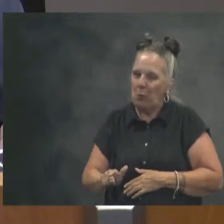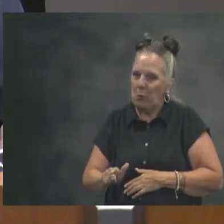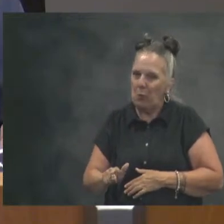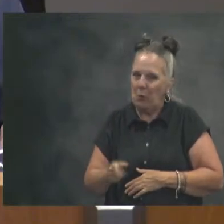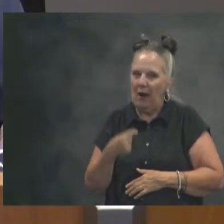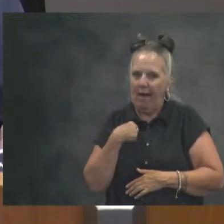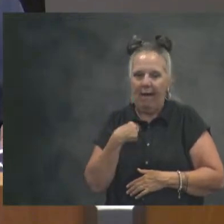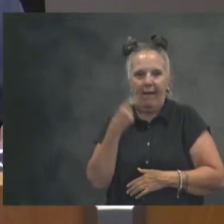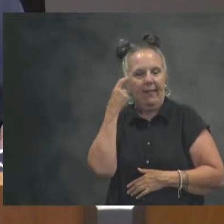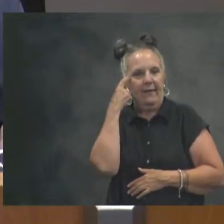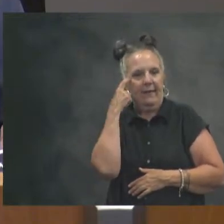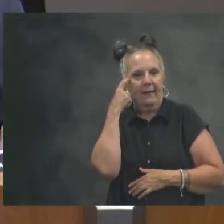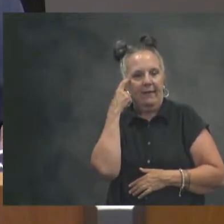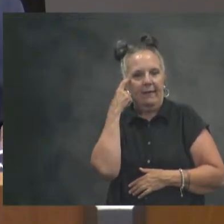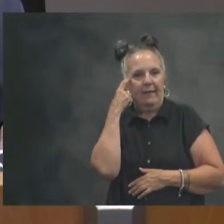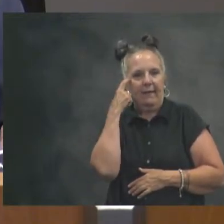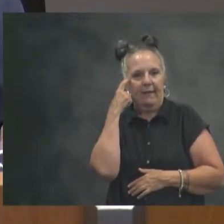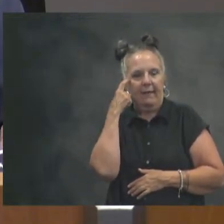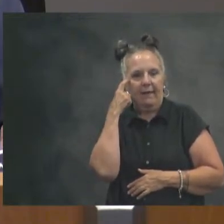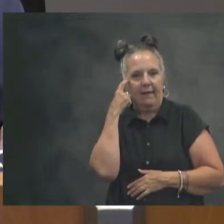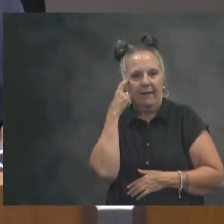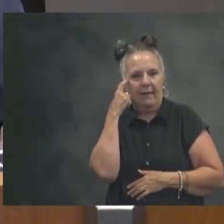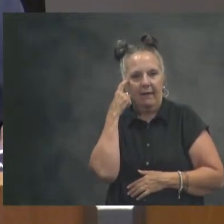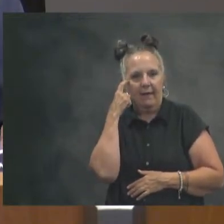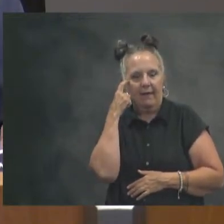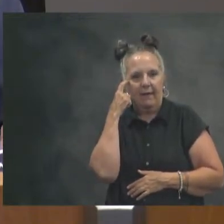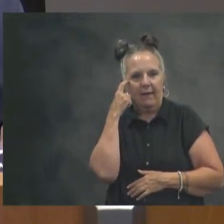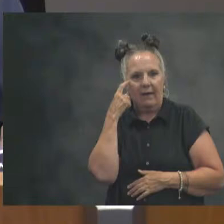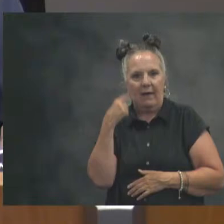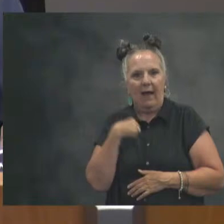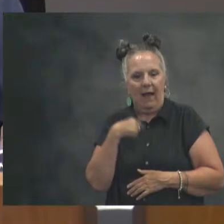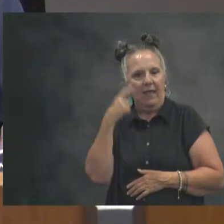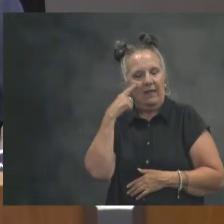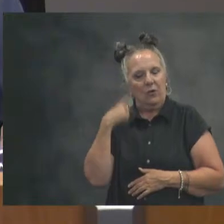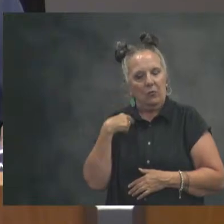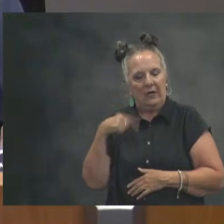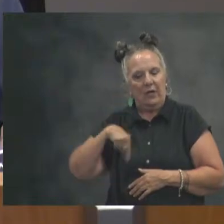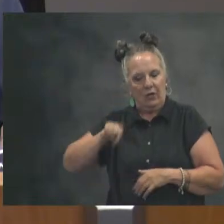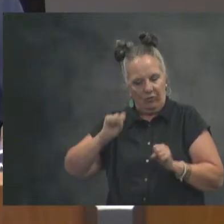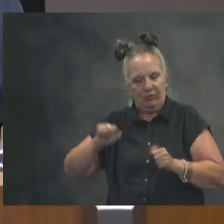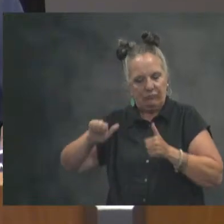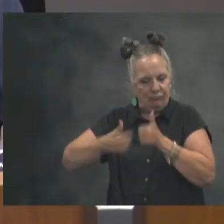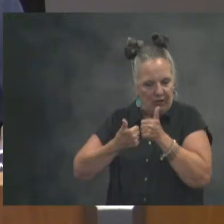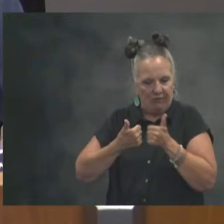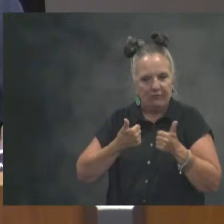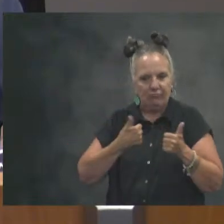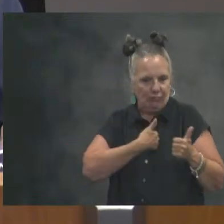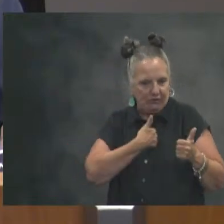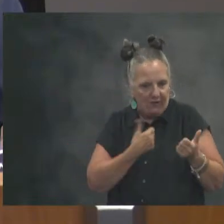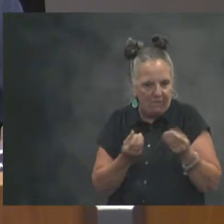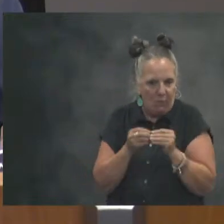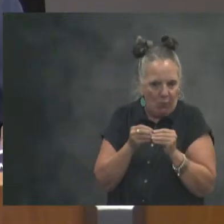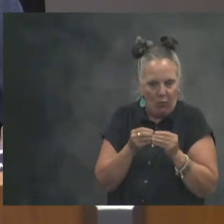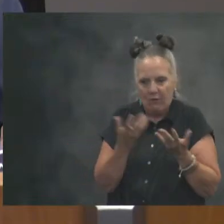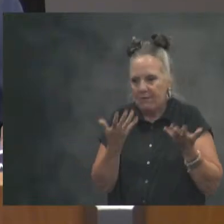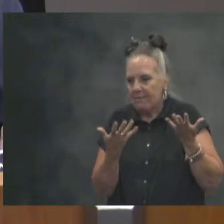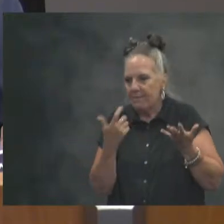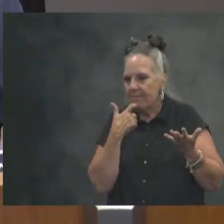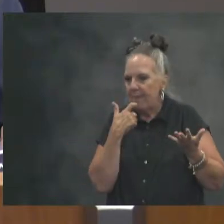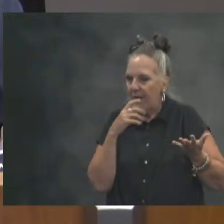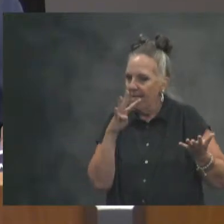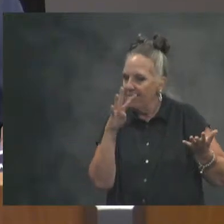I think that's, I think we can challenge ourselves a little more and go and say maybe